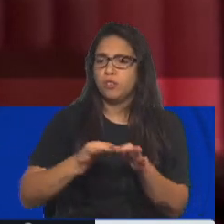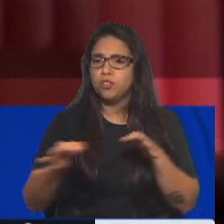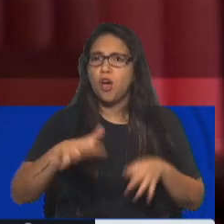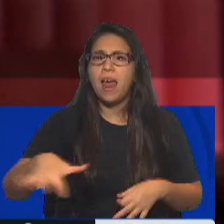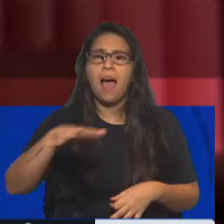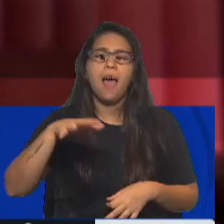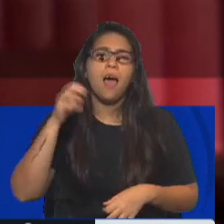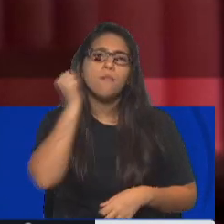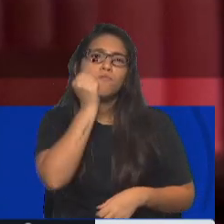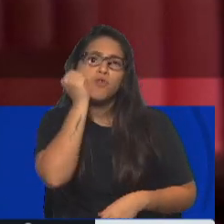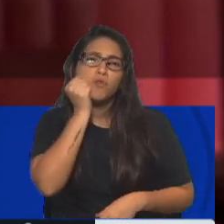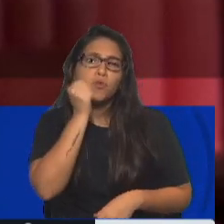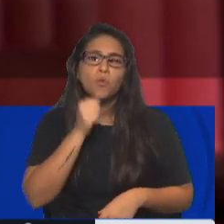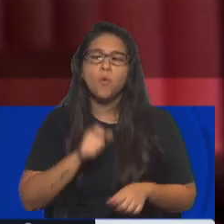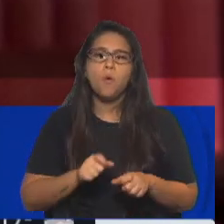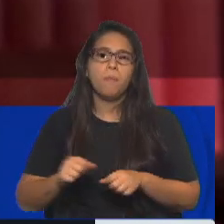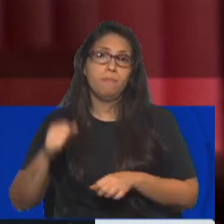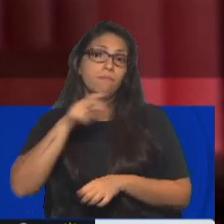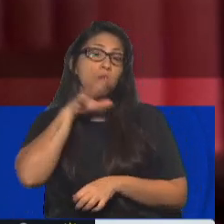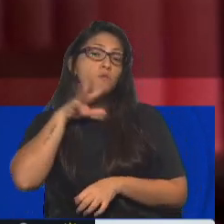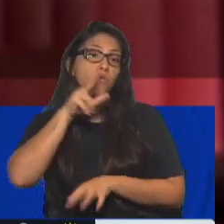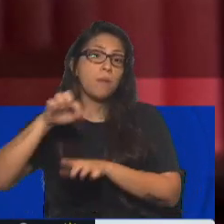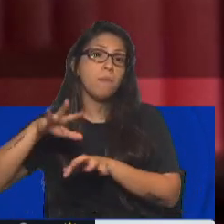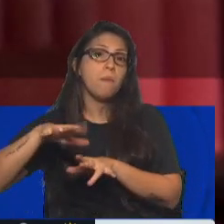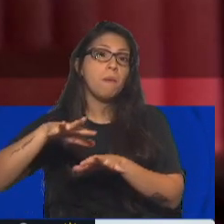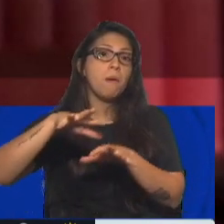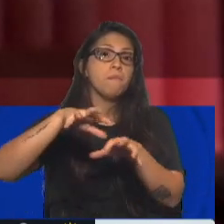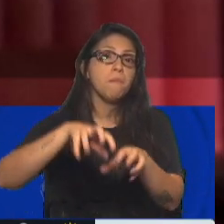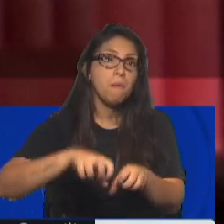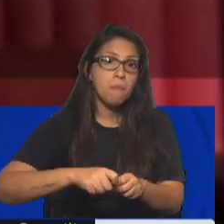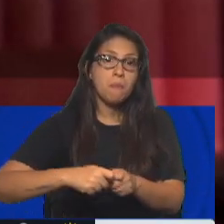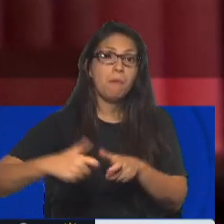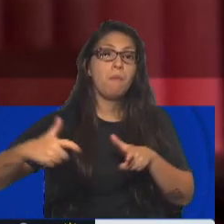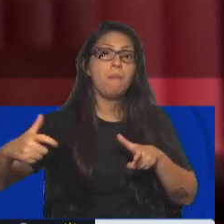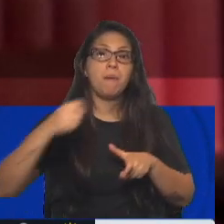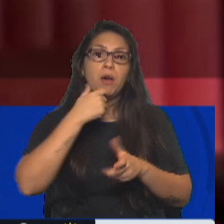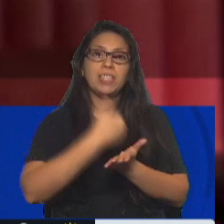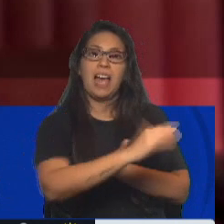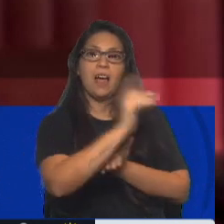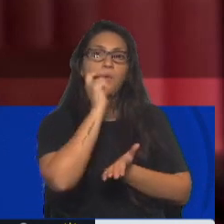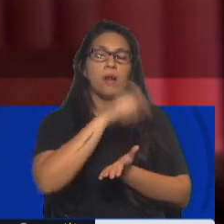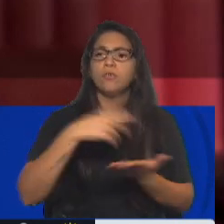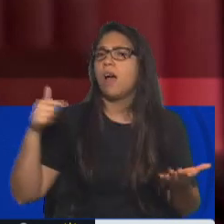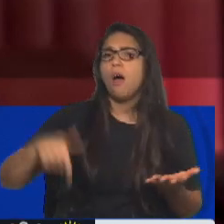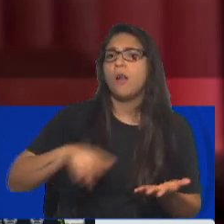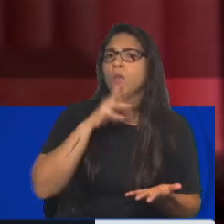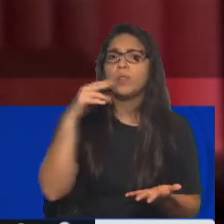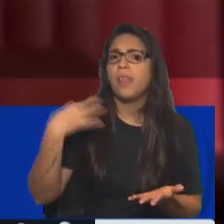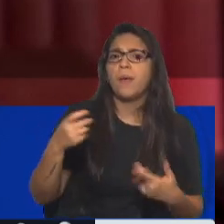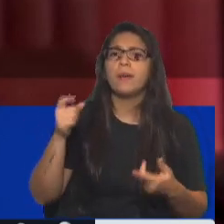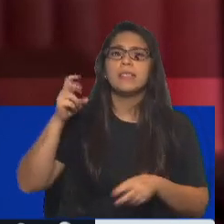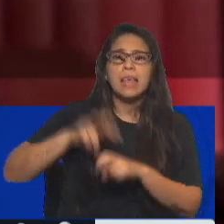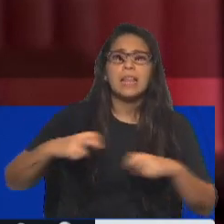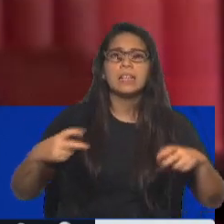military advantage. So for the time being, Russia can sit back and wait. Everybody is saying the ball is in Putin's court. That also means that